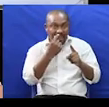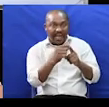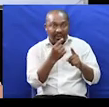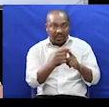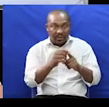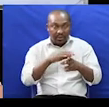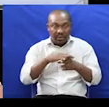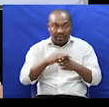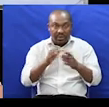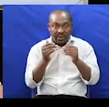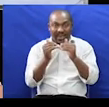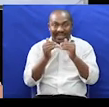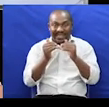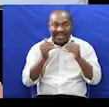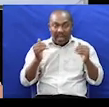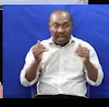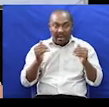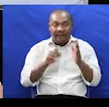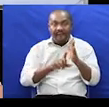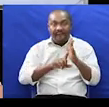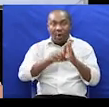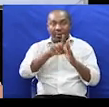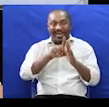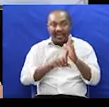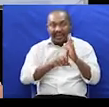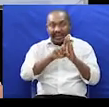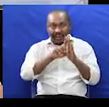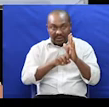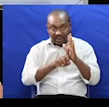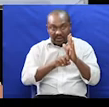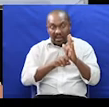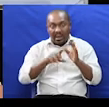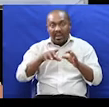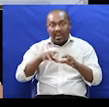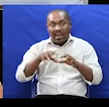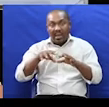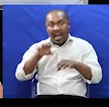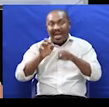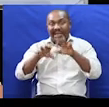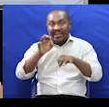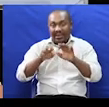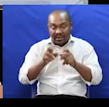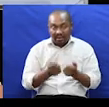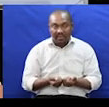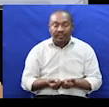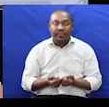in volumetric analysis, and these include standard solution.